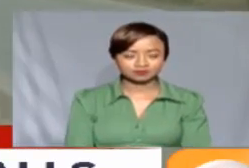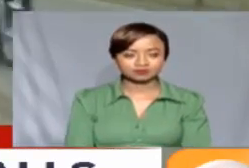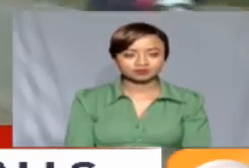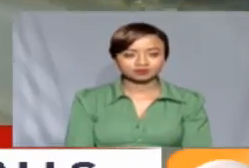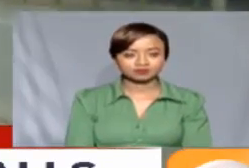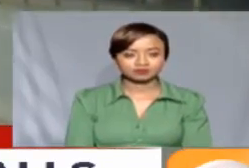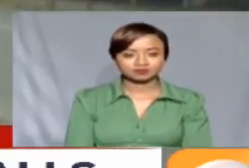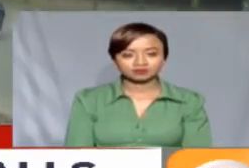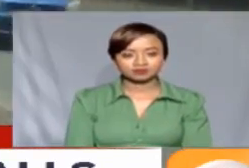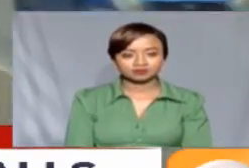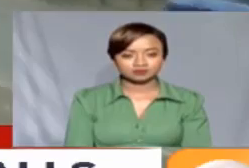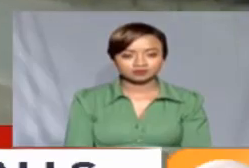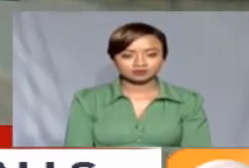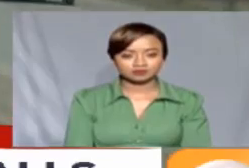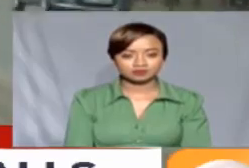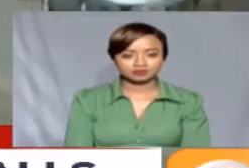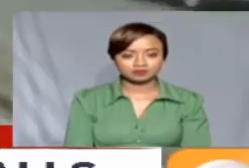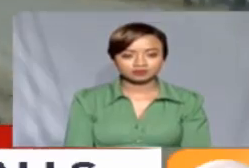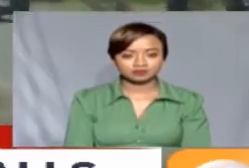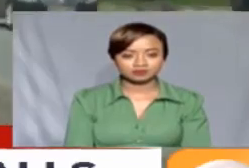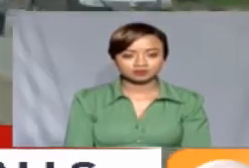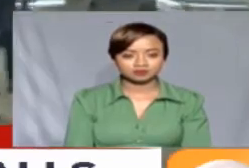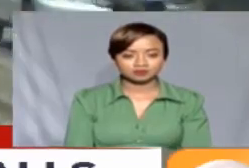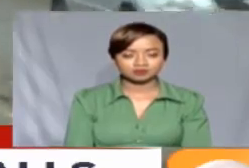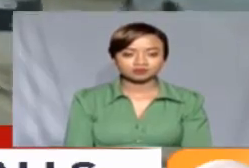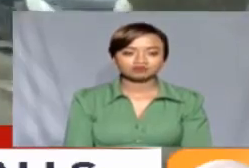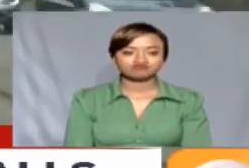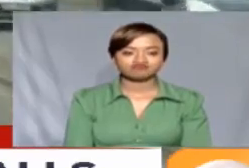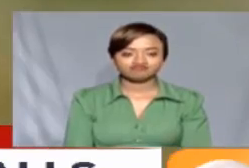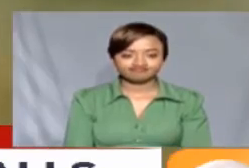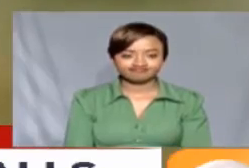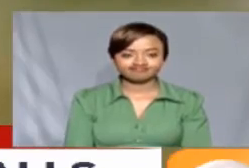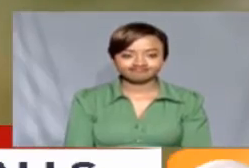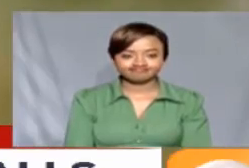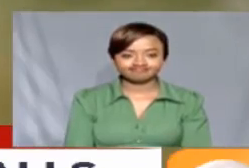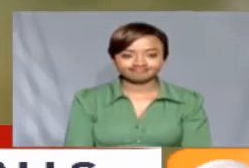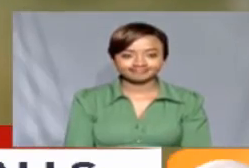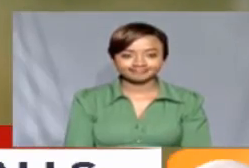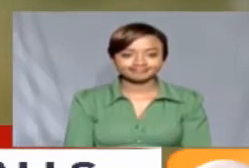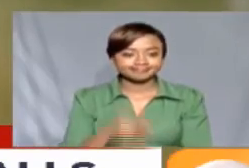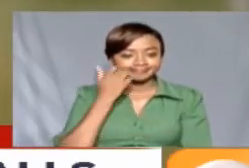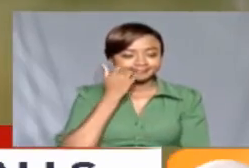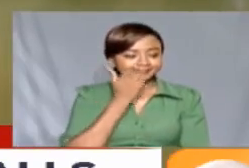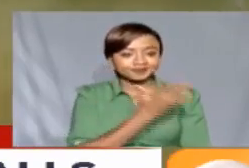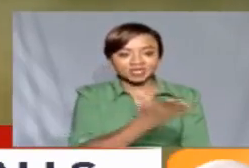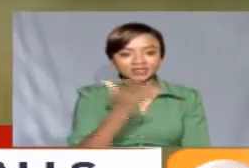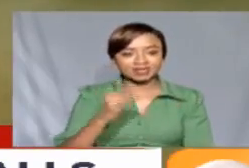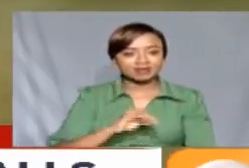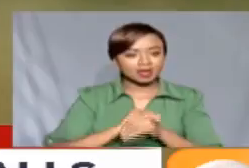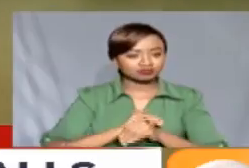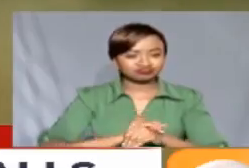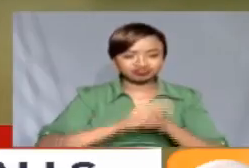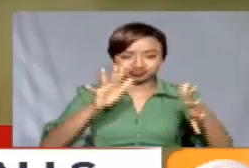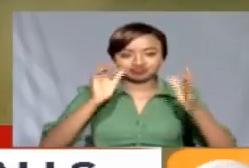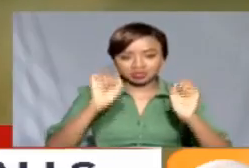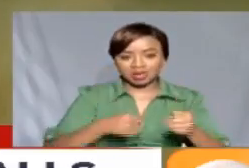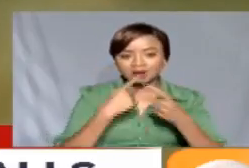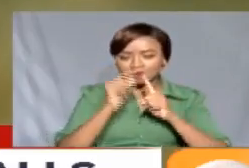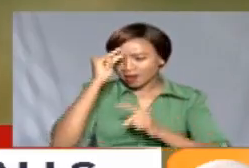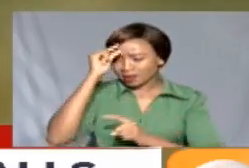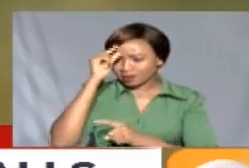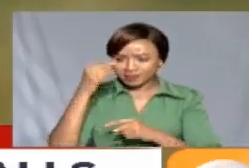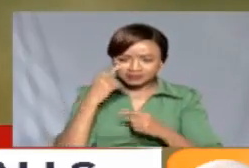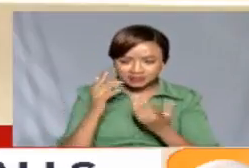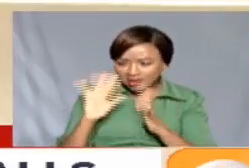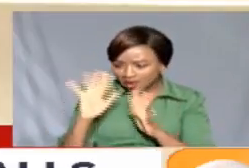The rise in infections is likely to throw the country into a spin, and with the curve still on an upward trend, the government is